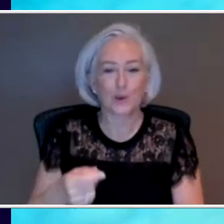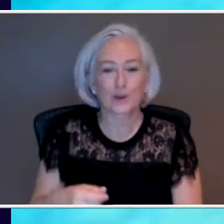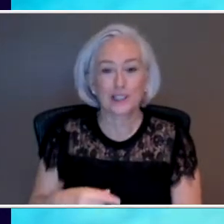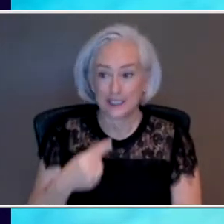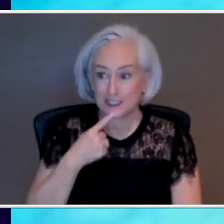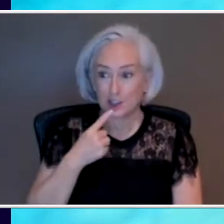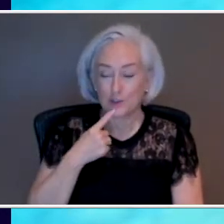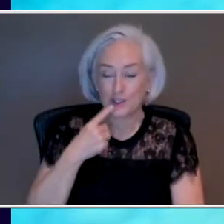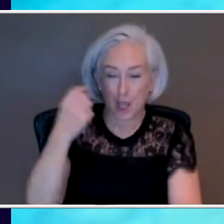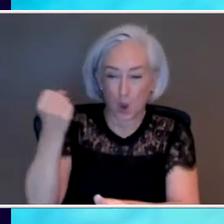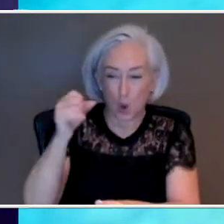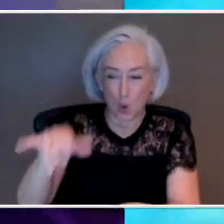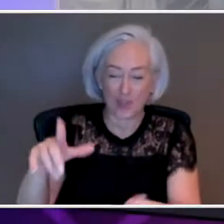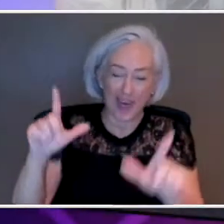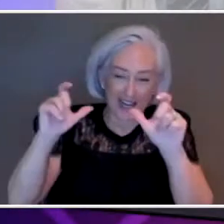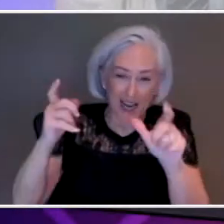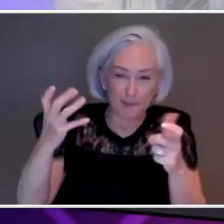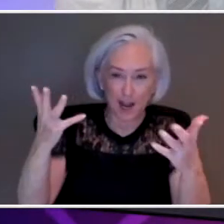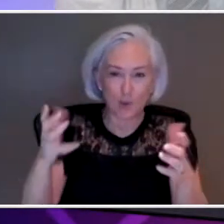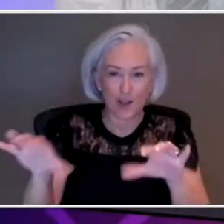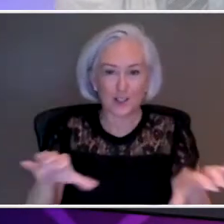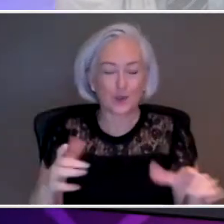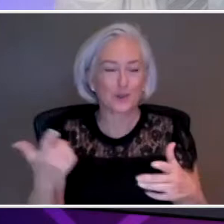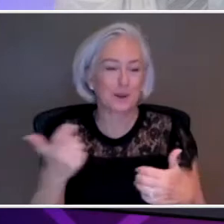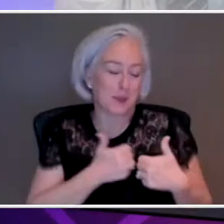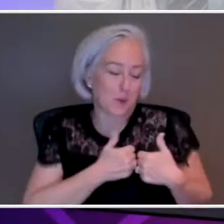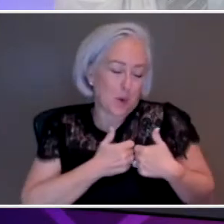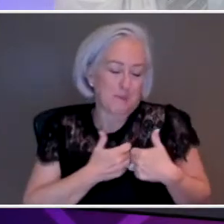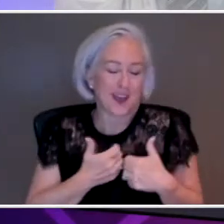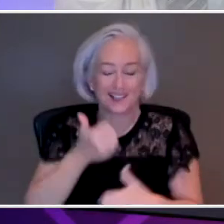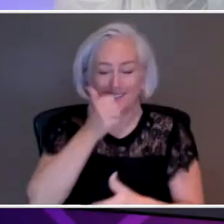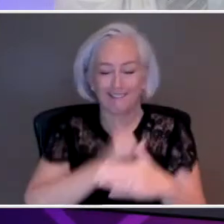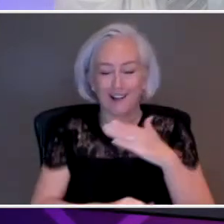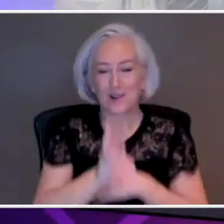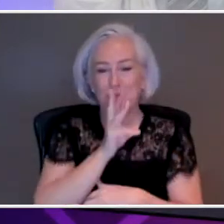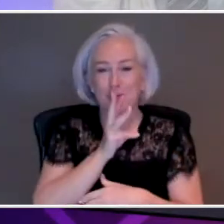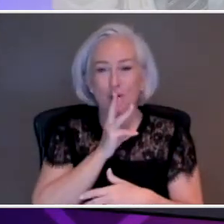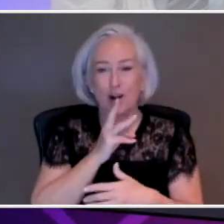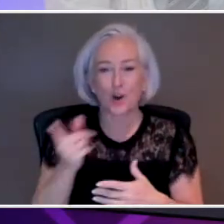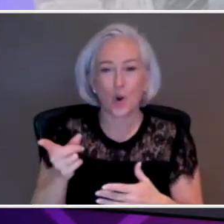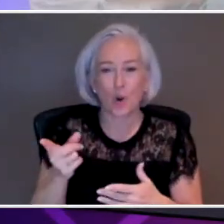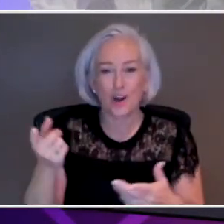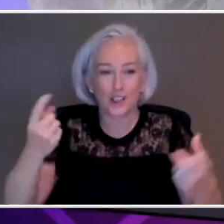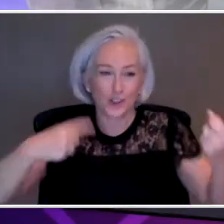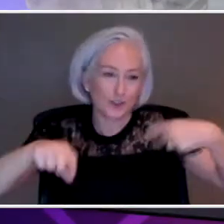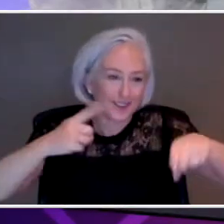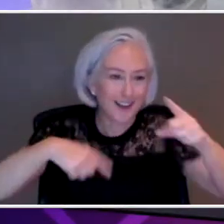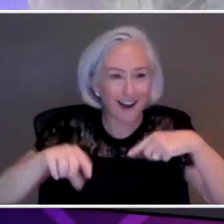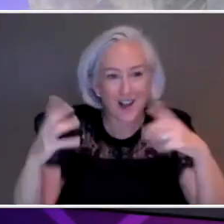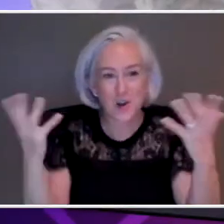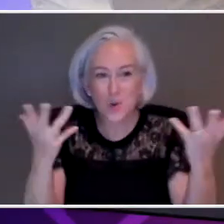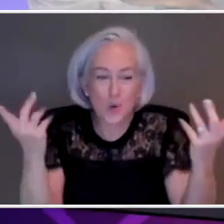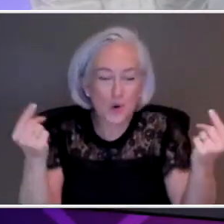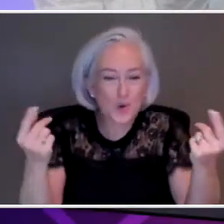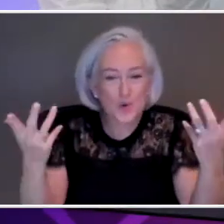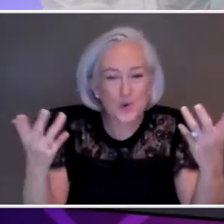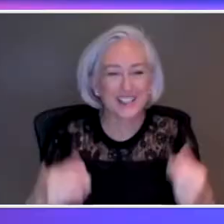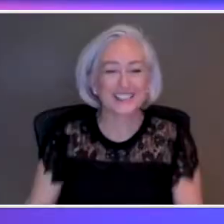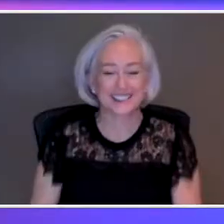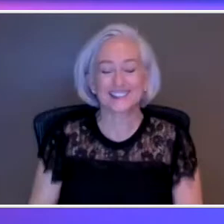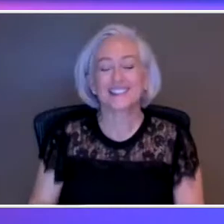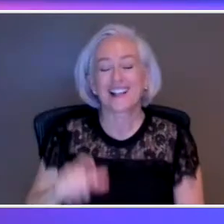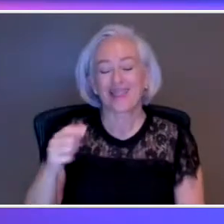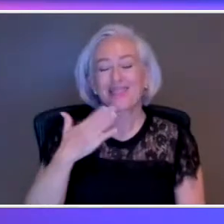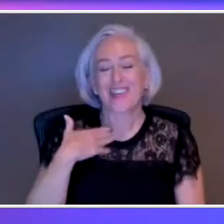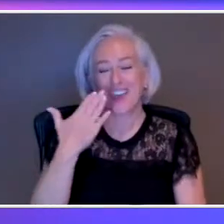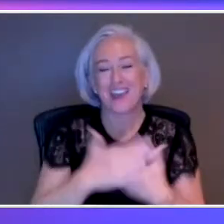this camera, we're going to do something romantic down there? Or how do you pantomime? We're going to kiss. Yeah, they've got hand signals